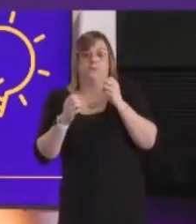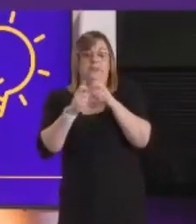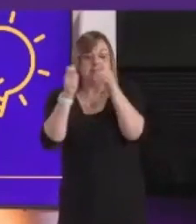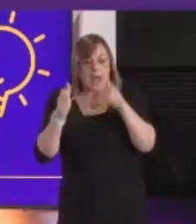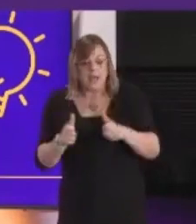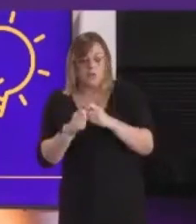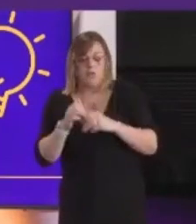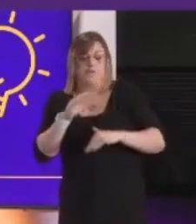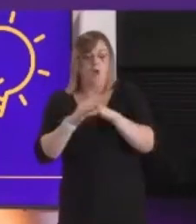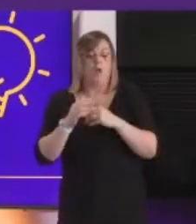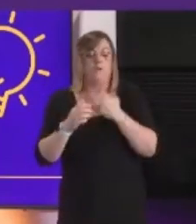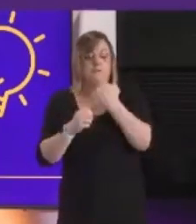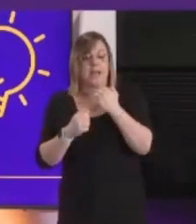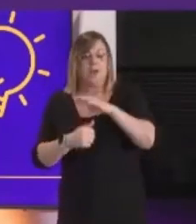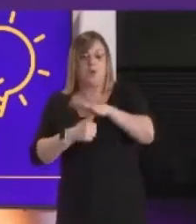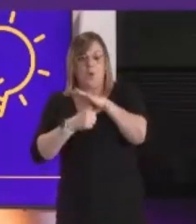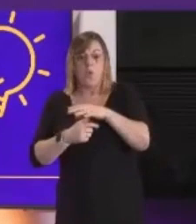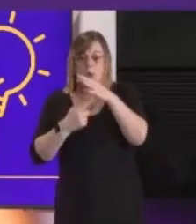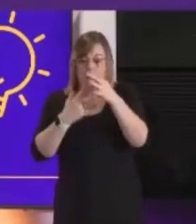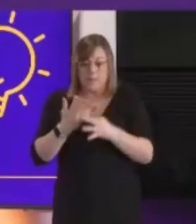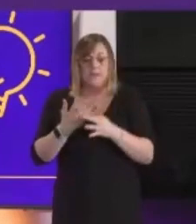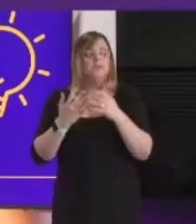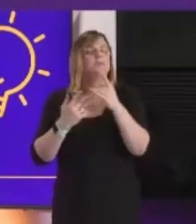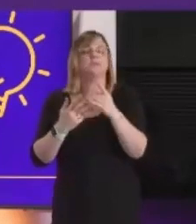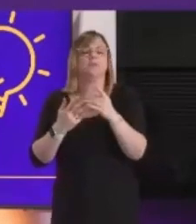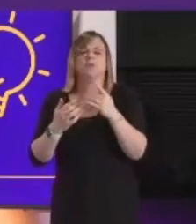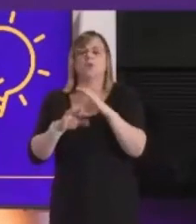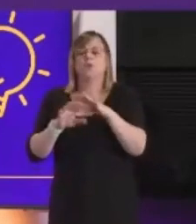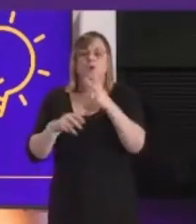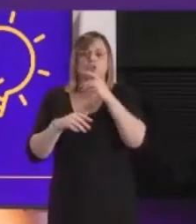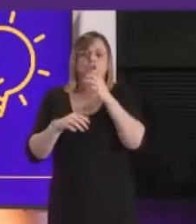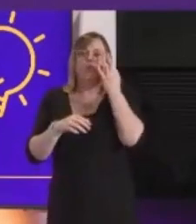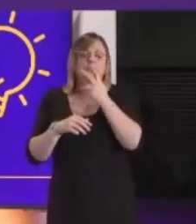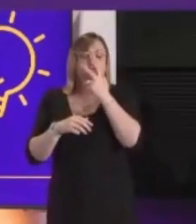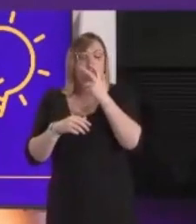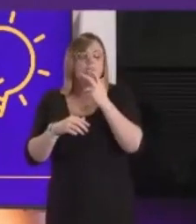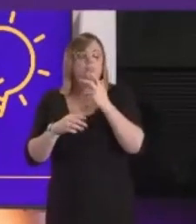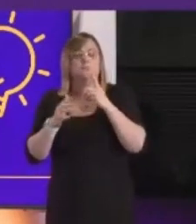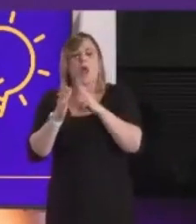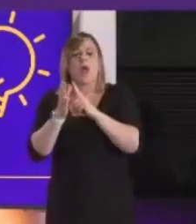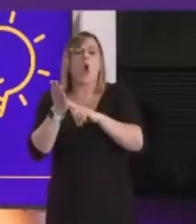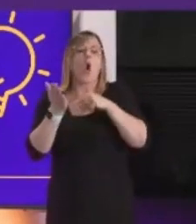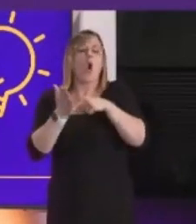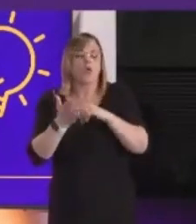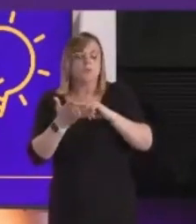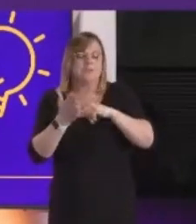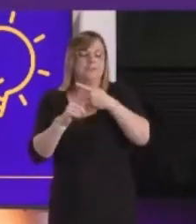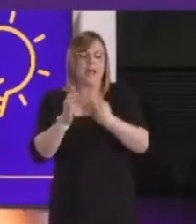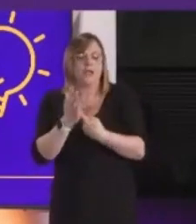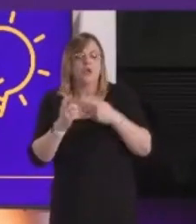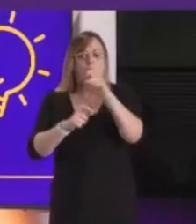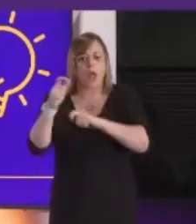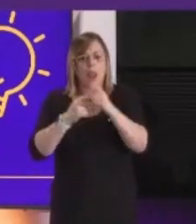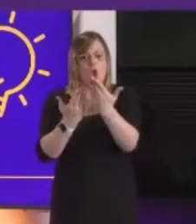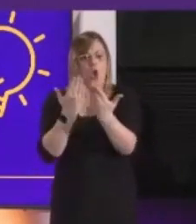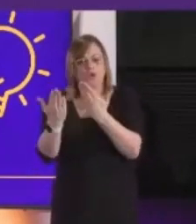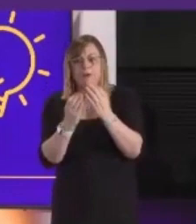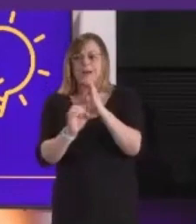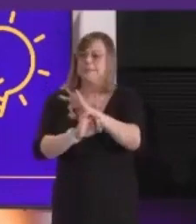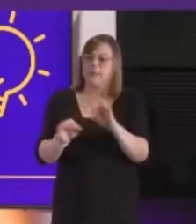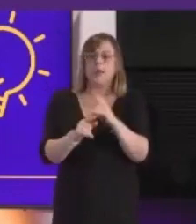accessibility that helps explain the scope of things. It's not just alt text and it's not just color contrast, whilst those are important. We really need to think